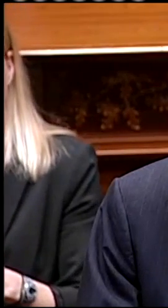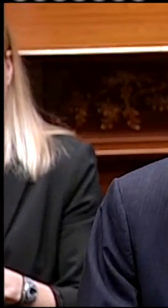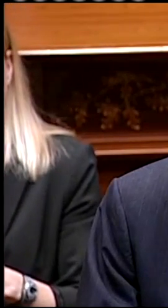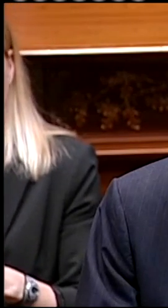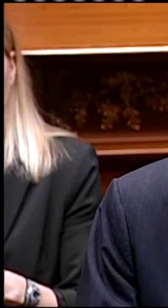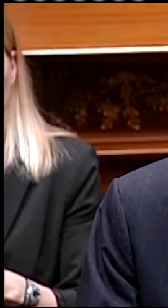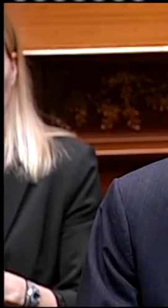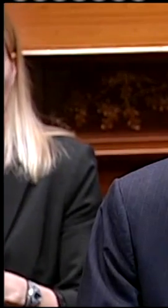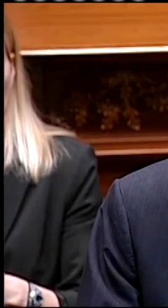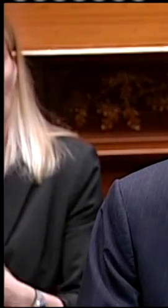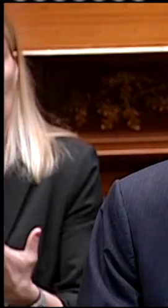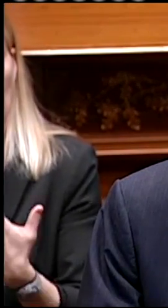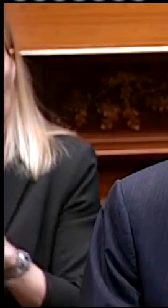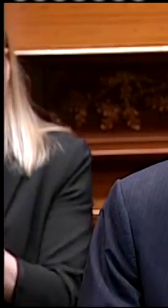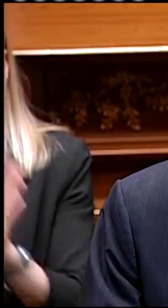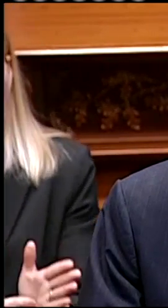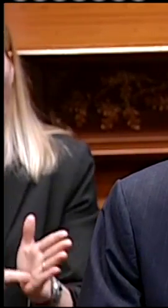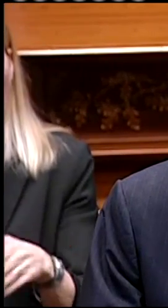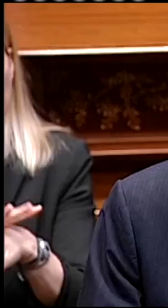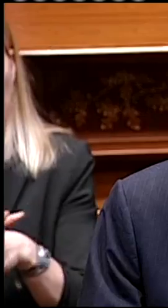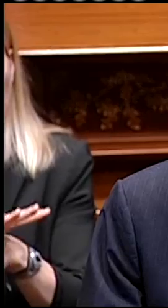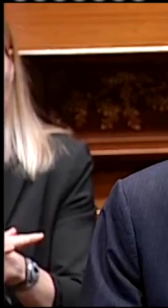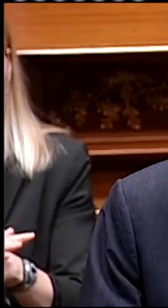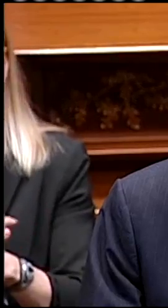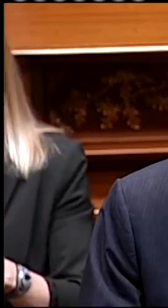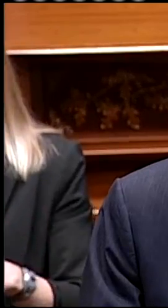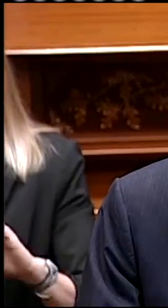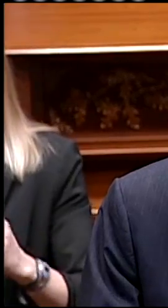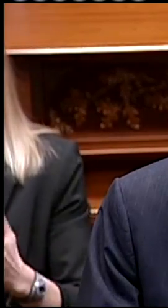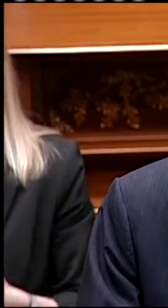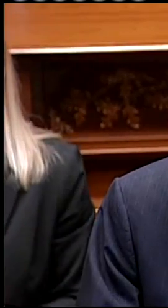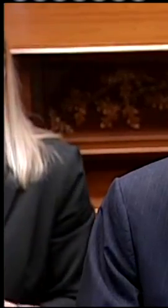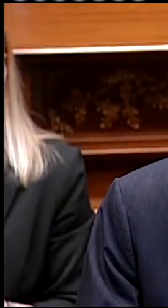the demographics of Illinois communities.